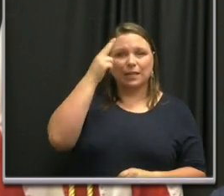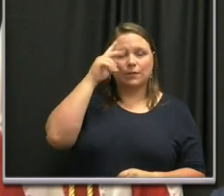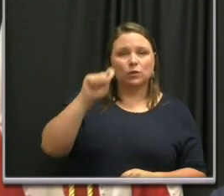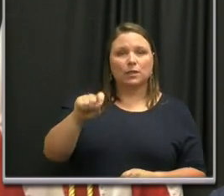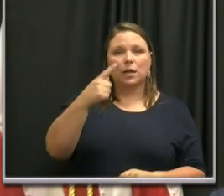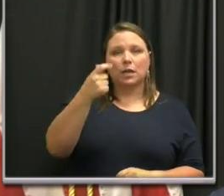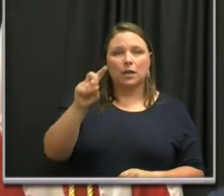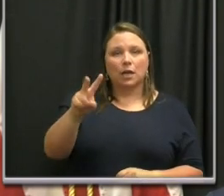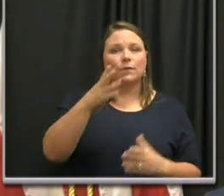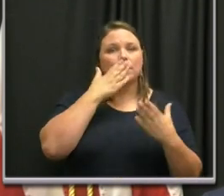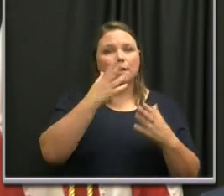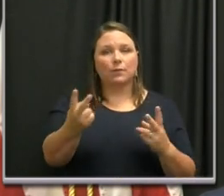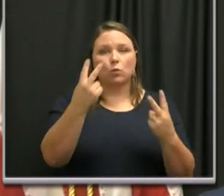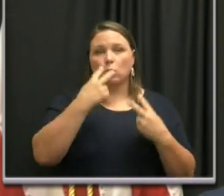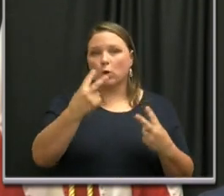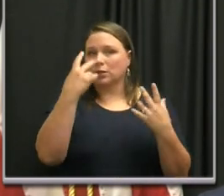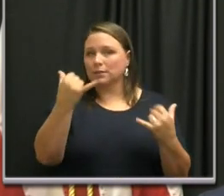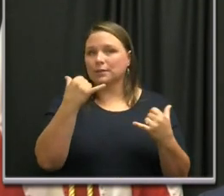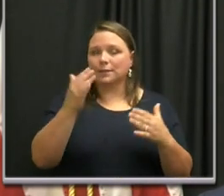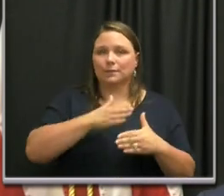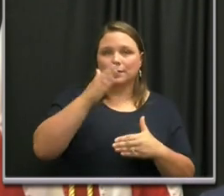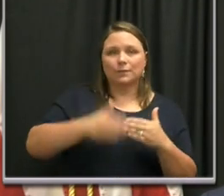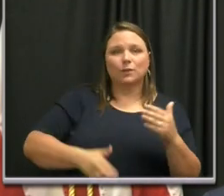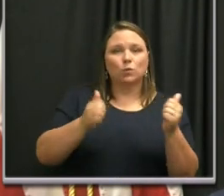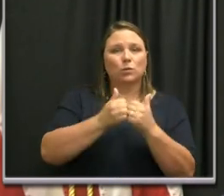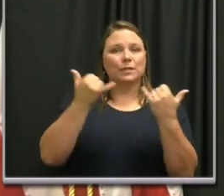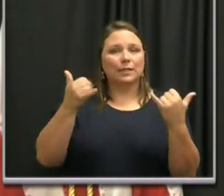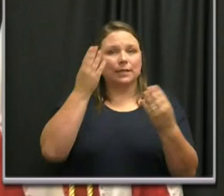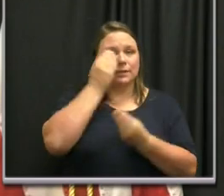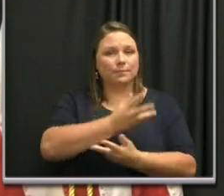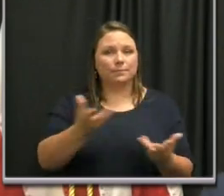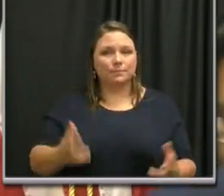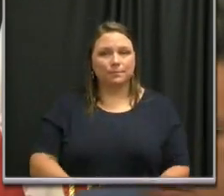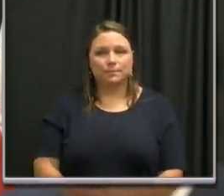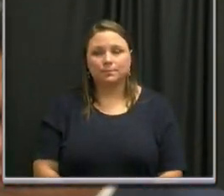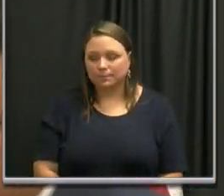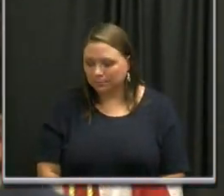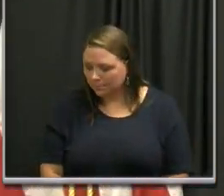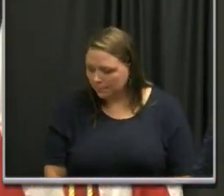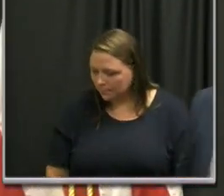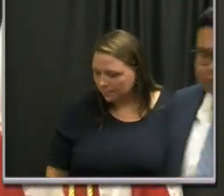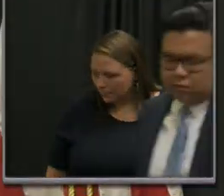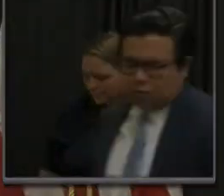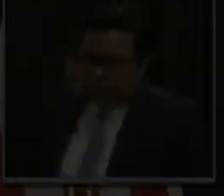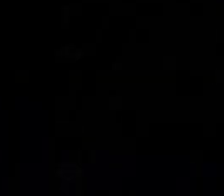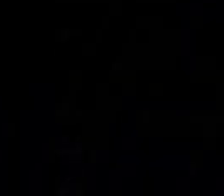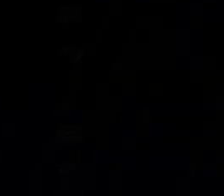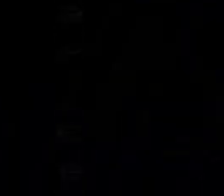covid19.nashville.gov. Thank you for joining us. This concludes today's press briefing.